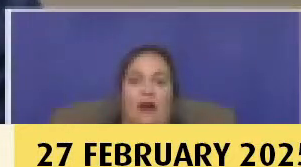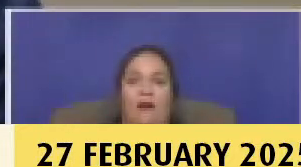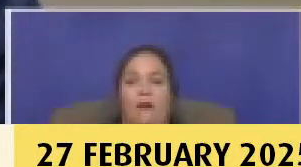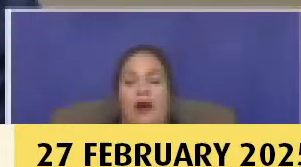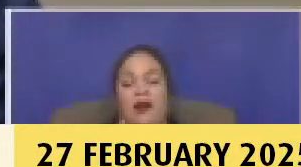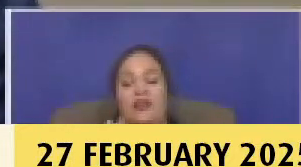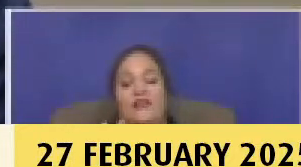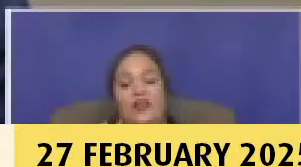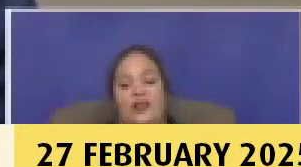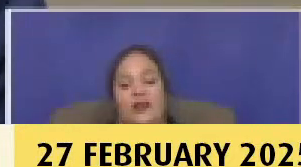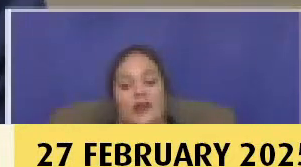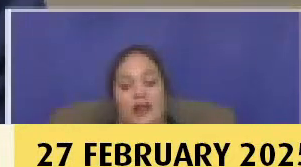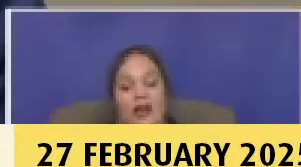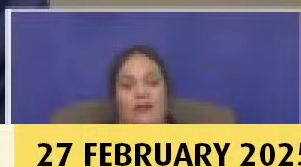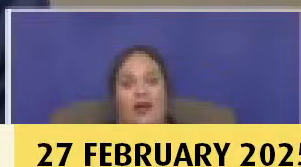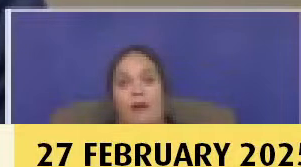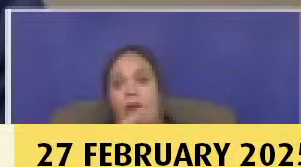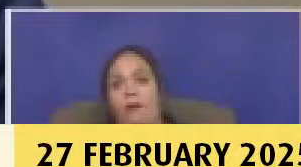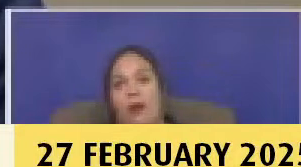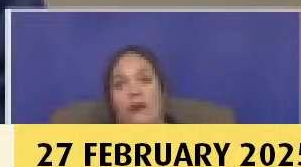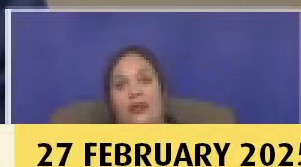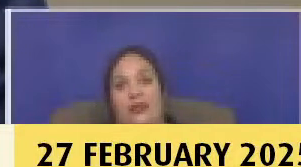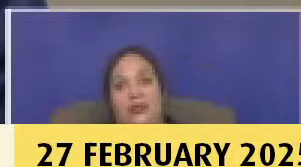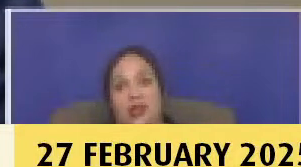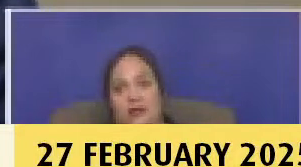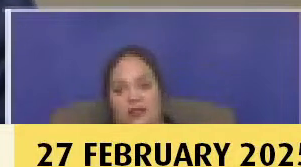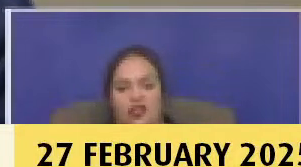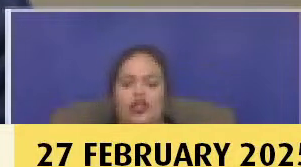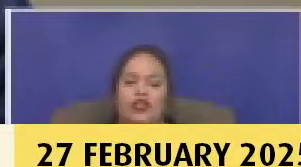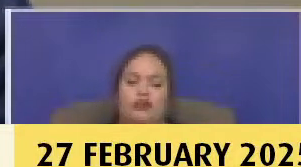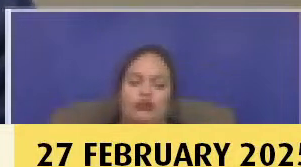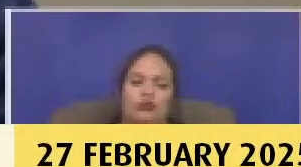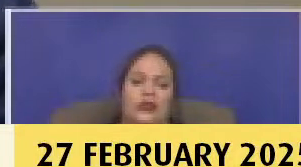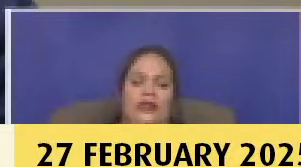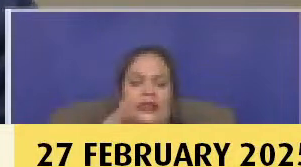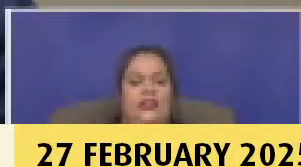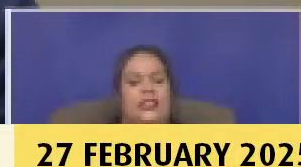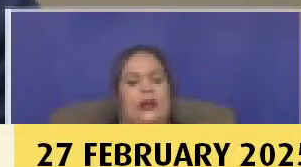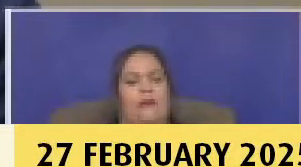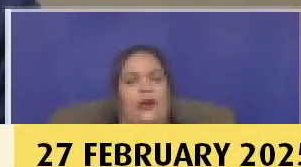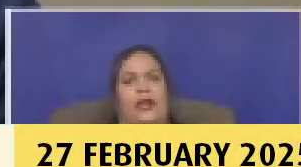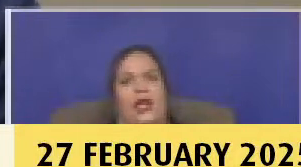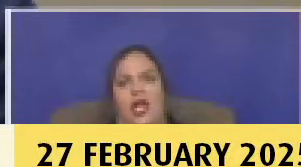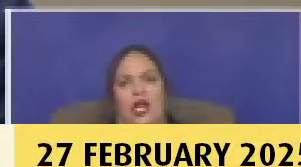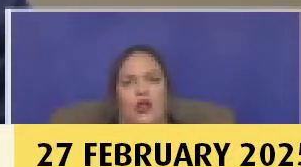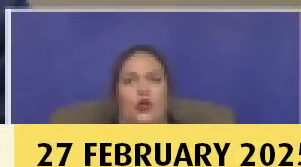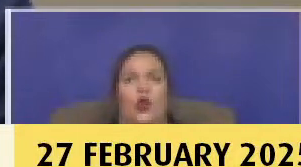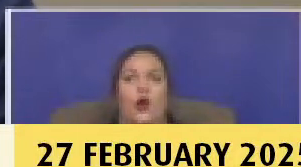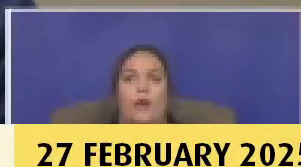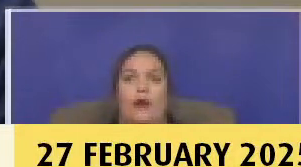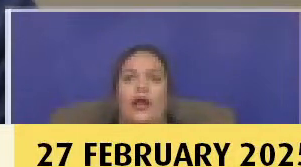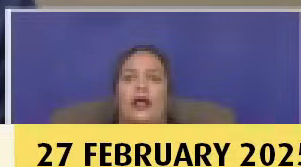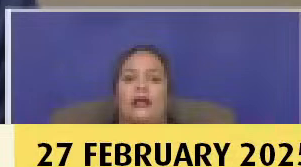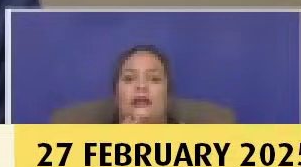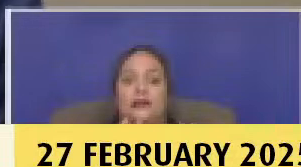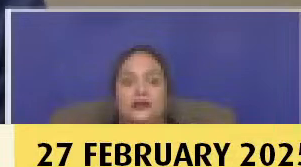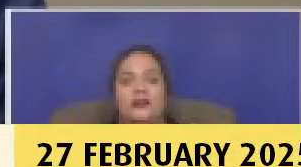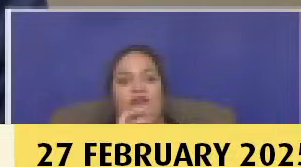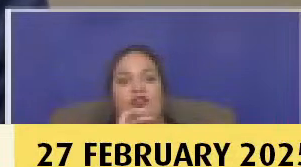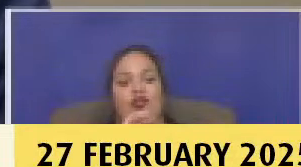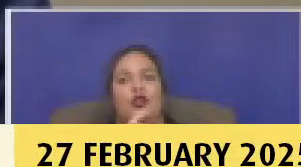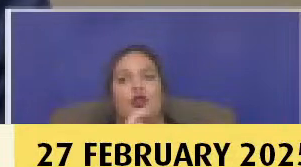effective governance in the public service encourages better decision-making and the efficient use of resources.